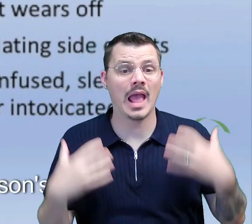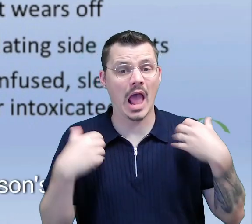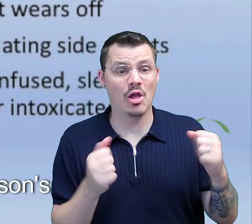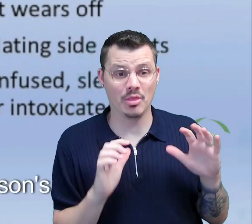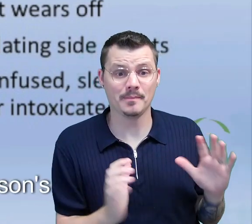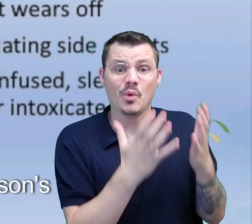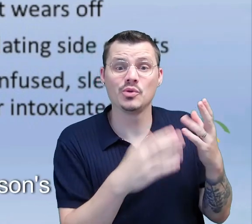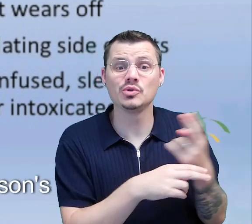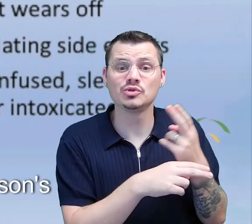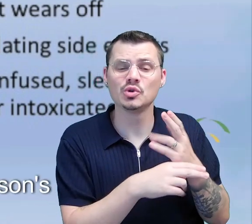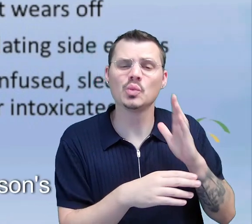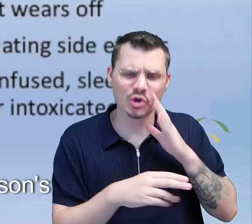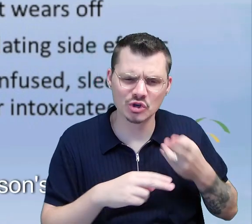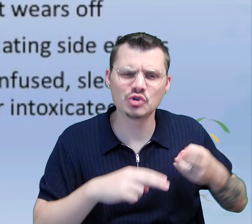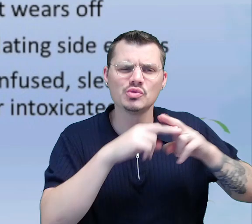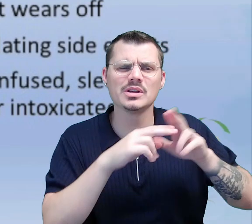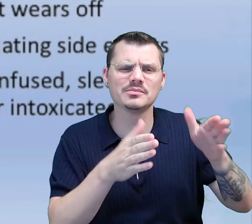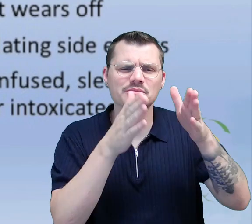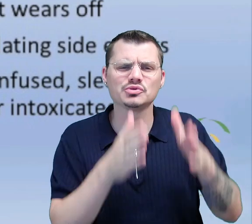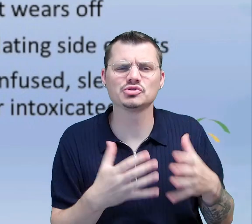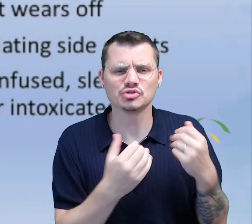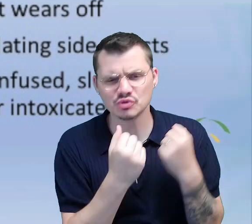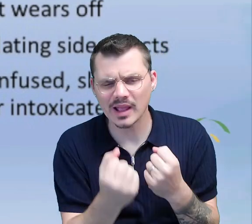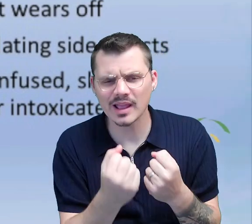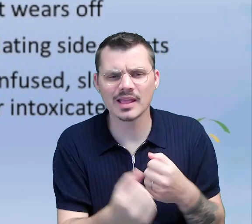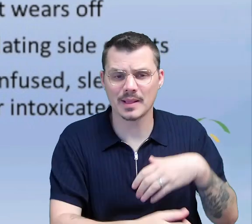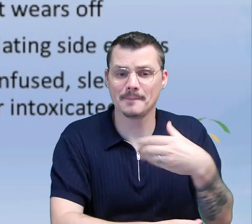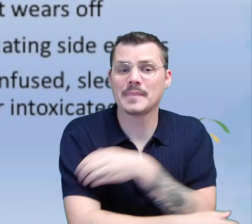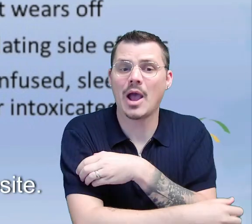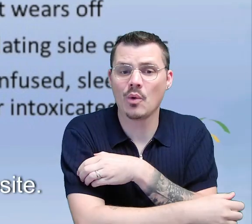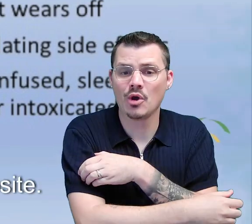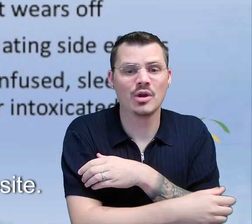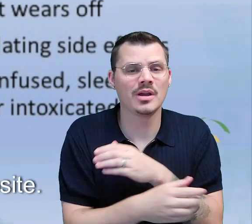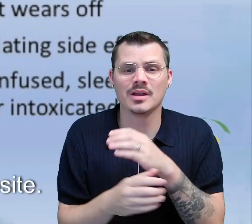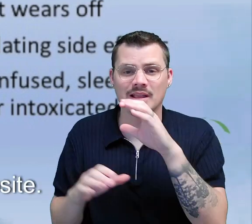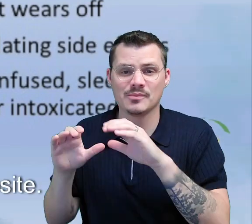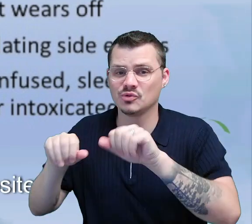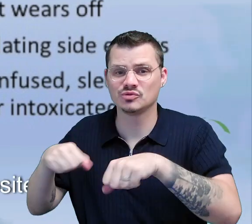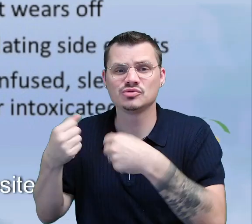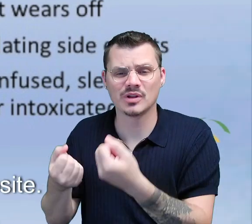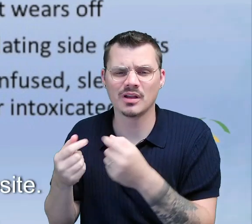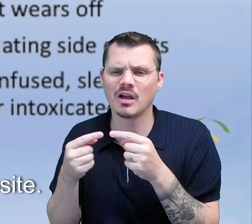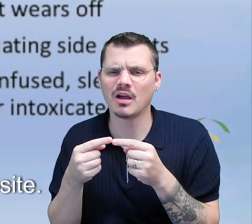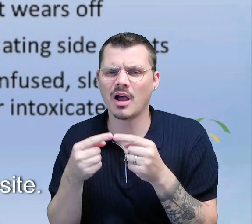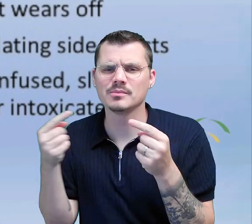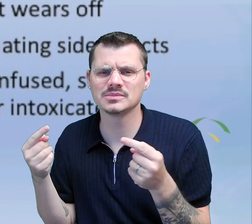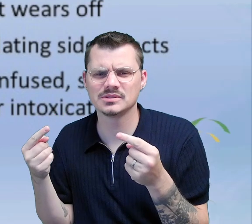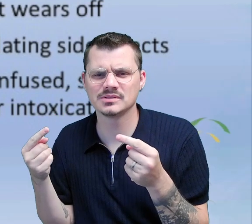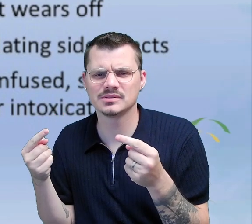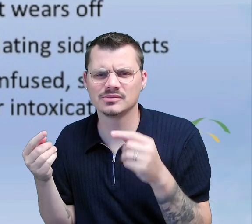Health promoting use increases a person's strength and power, and chemical restraint does the